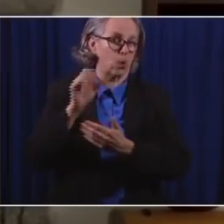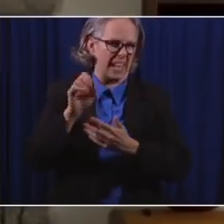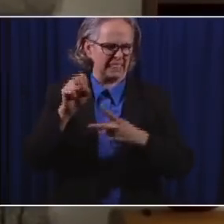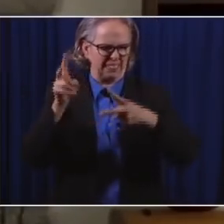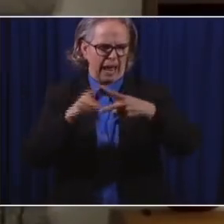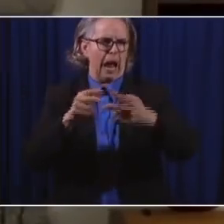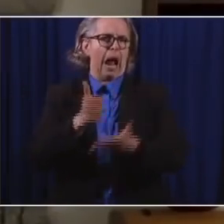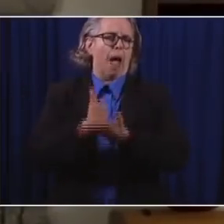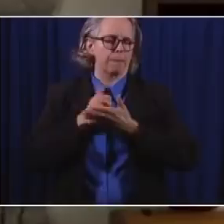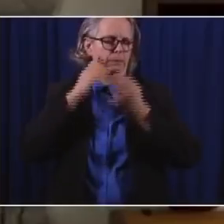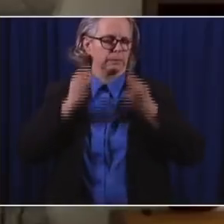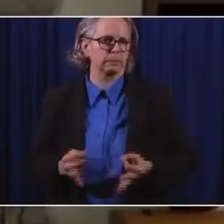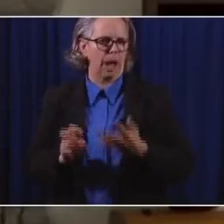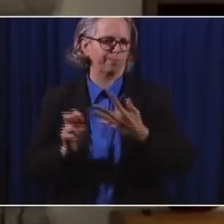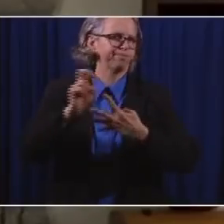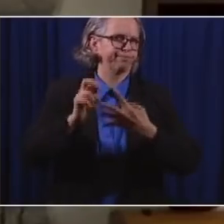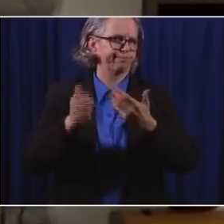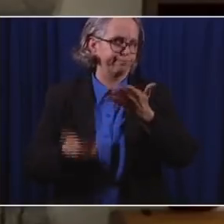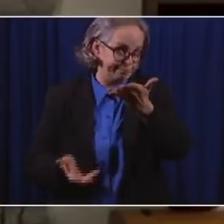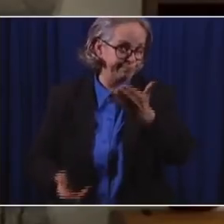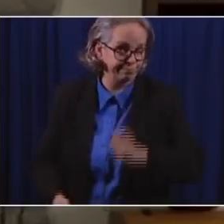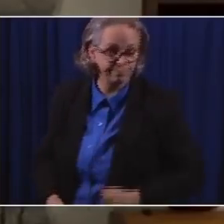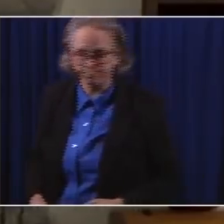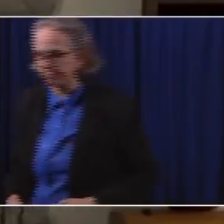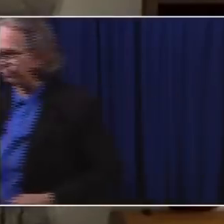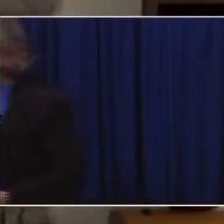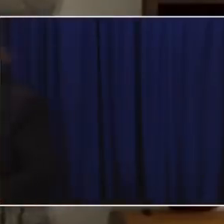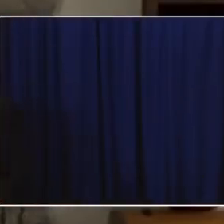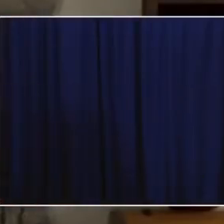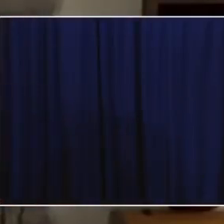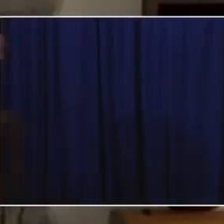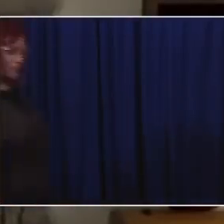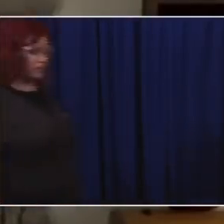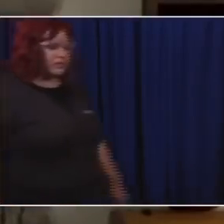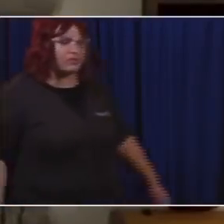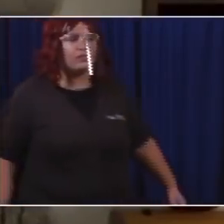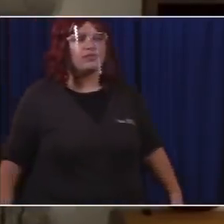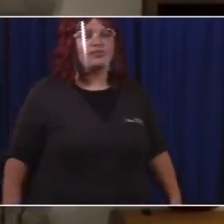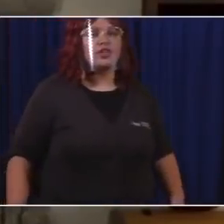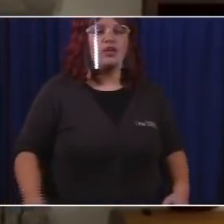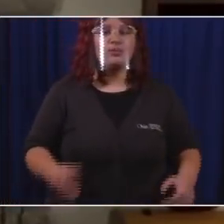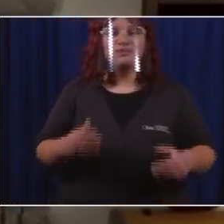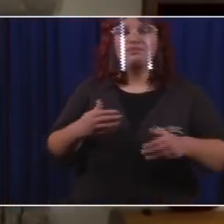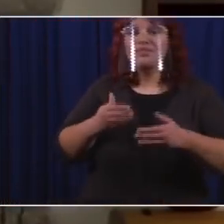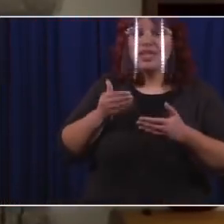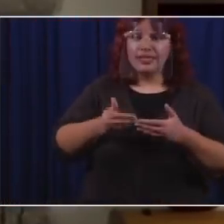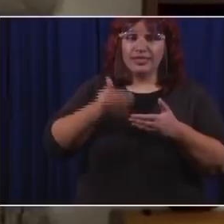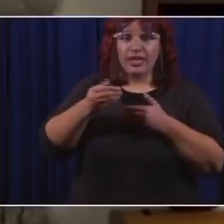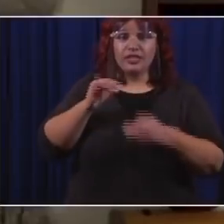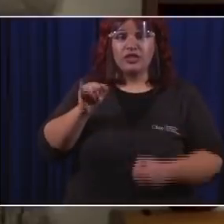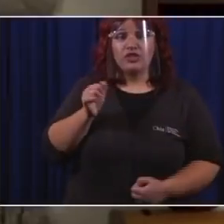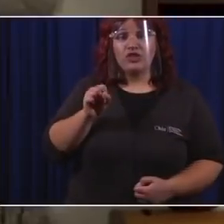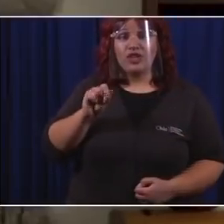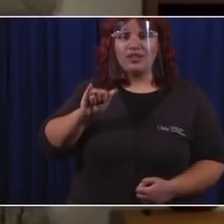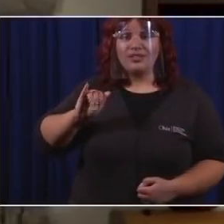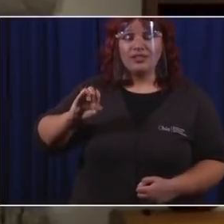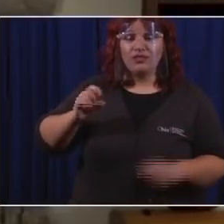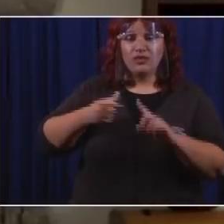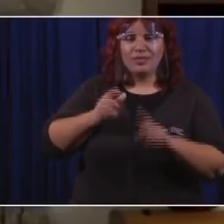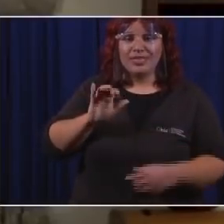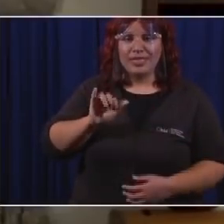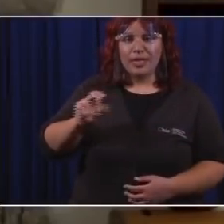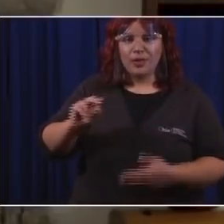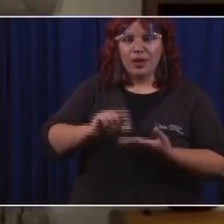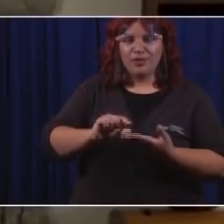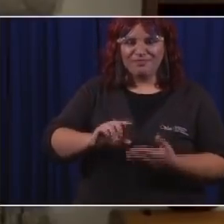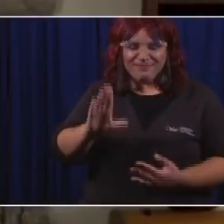Next question is from Jesse Balmert at the Cincinnati Enquirer. Jesse. Hello, Governor. Hello. My question